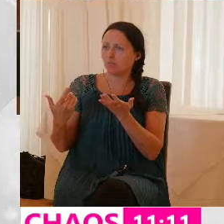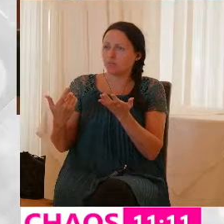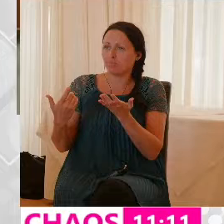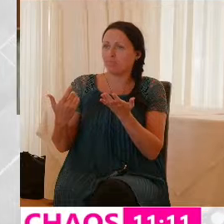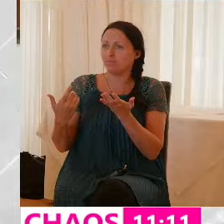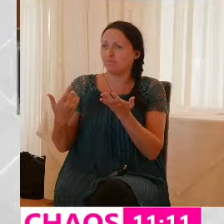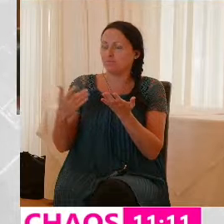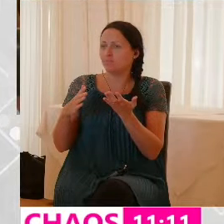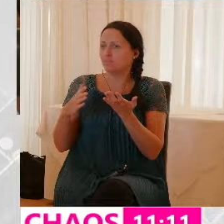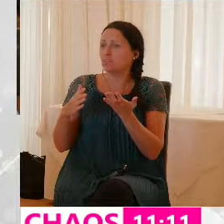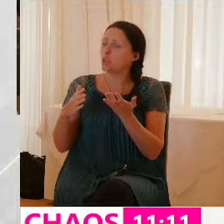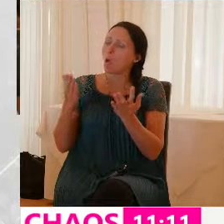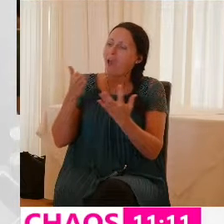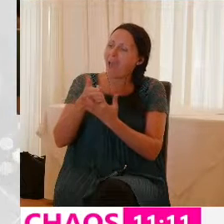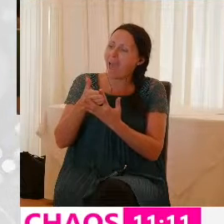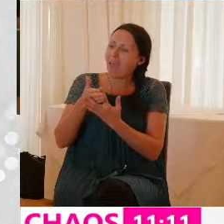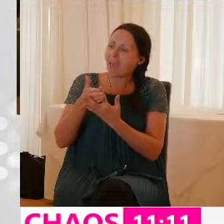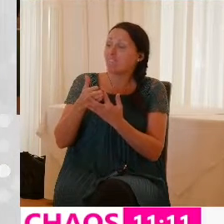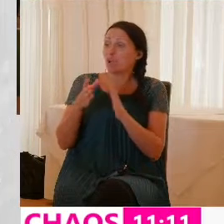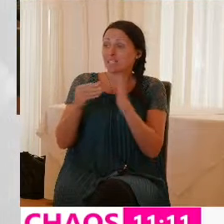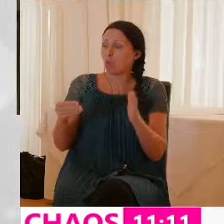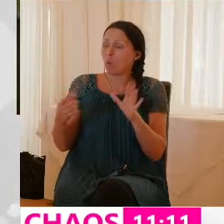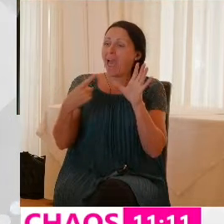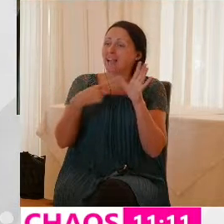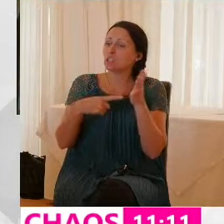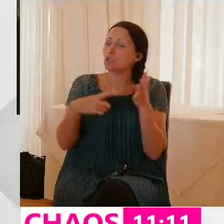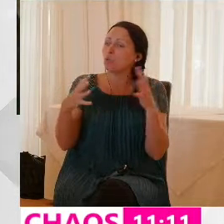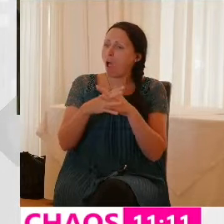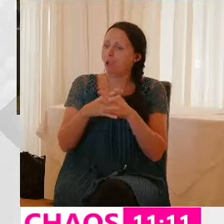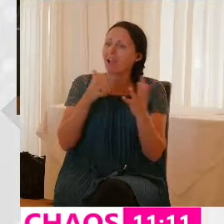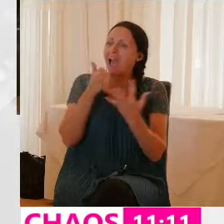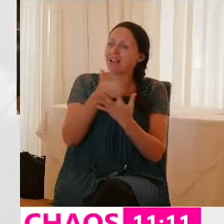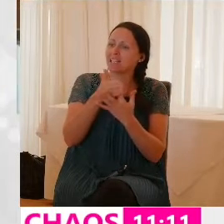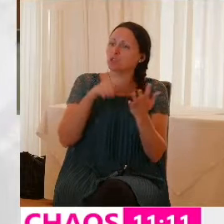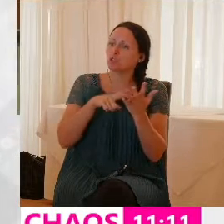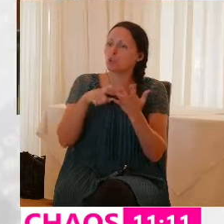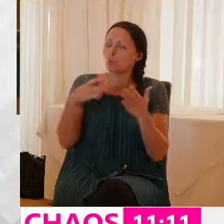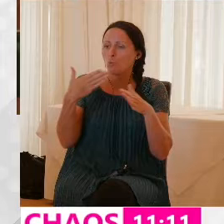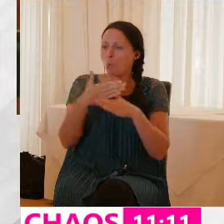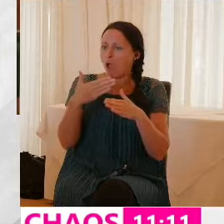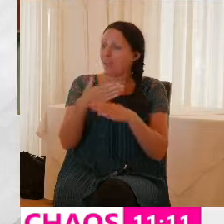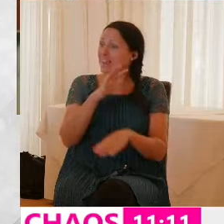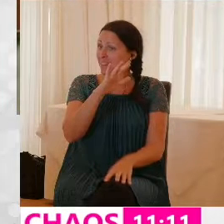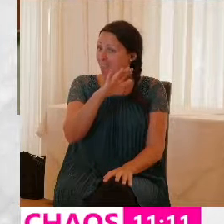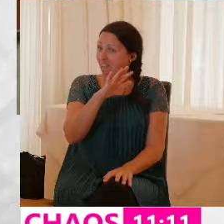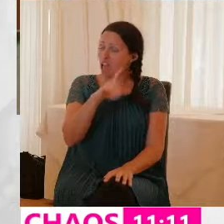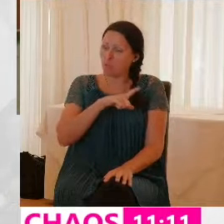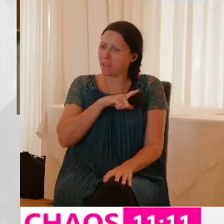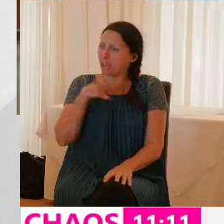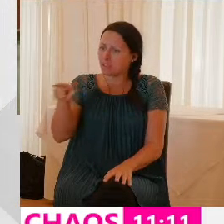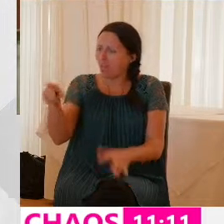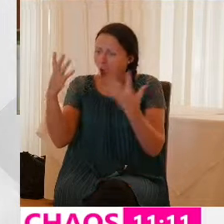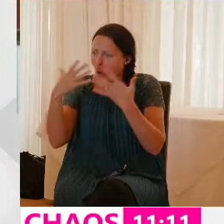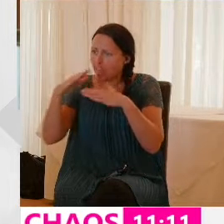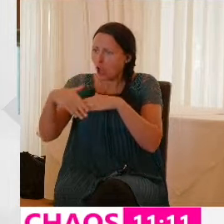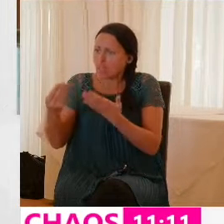like, access to work is a regulation, but as I'm not practicing it, because of the fear of cost, as I'm not practicing